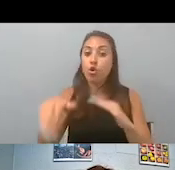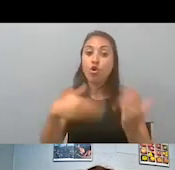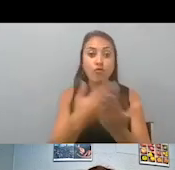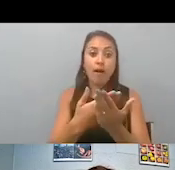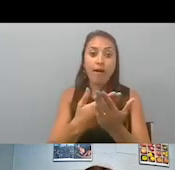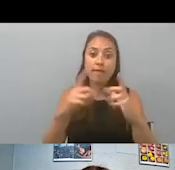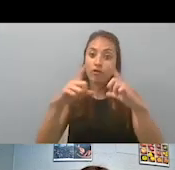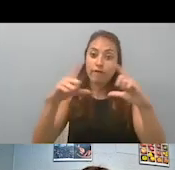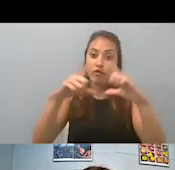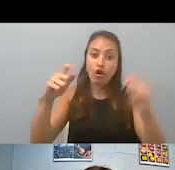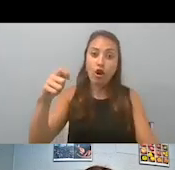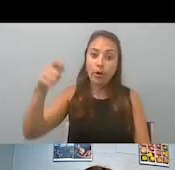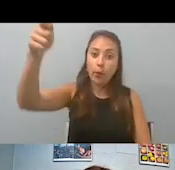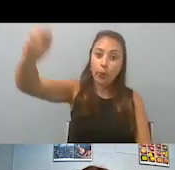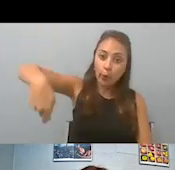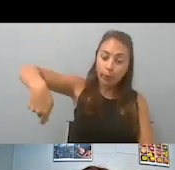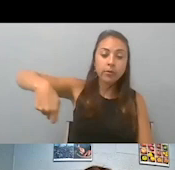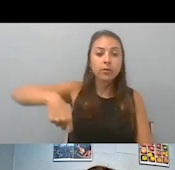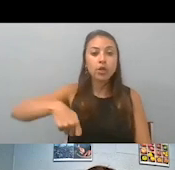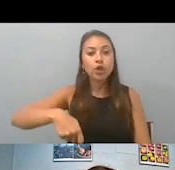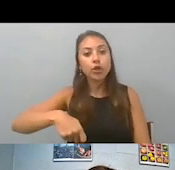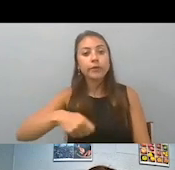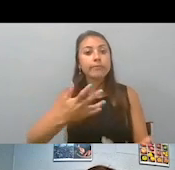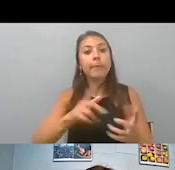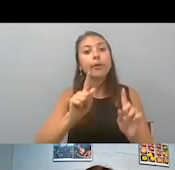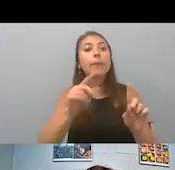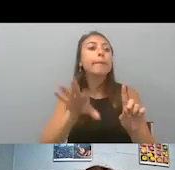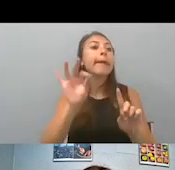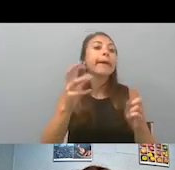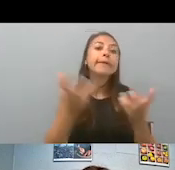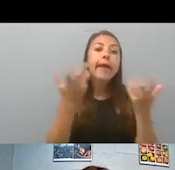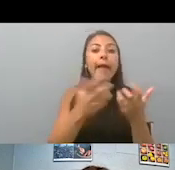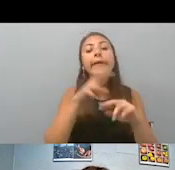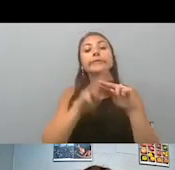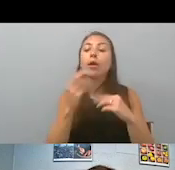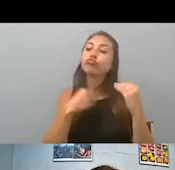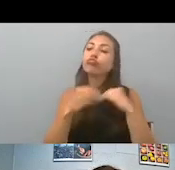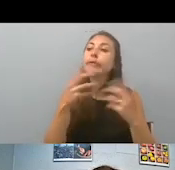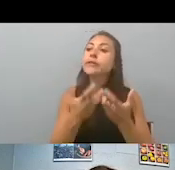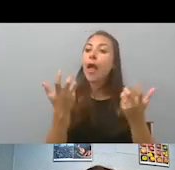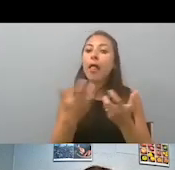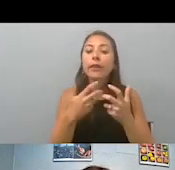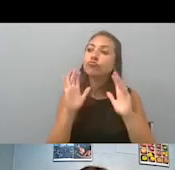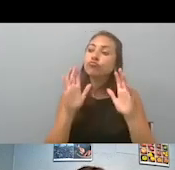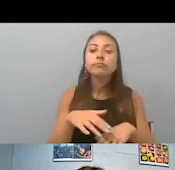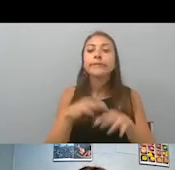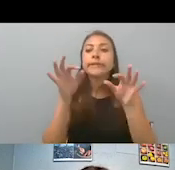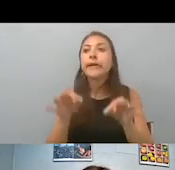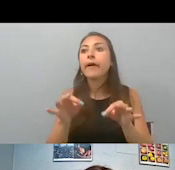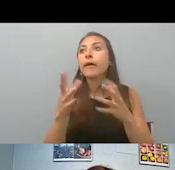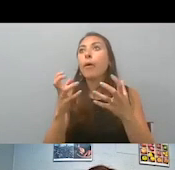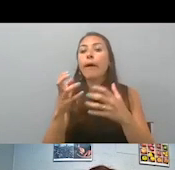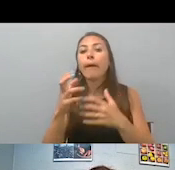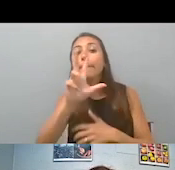station and you can take anything you want. So you might go to the salad bar first, sit down for a little while, eat that, go grab